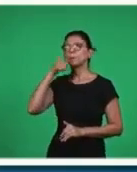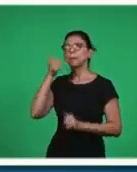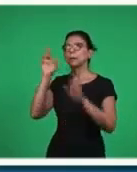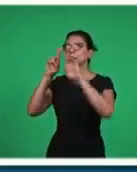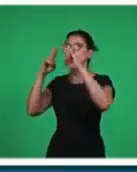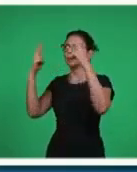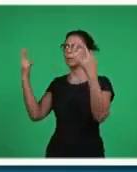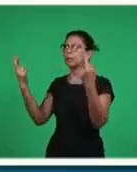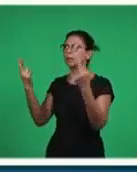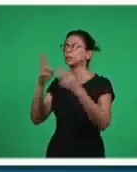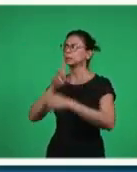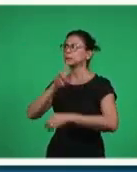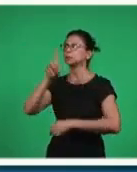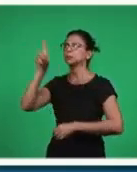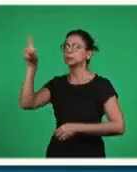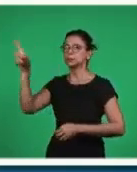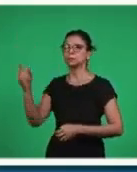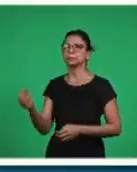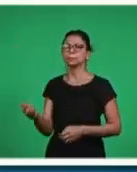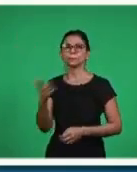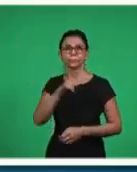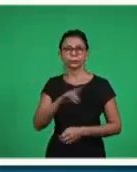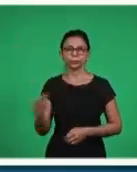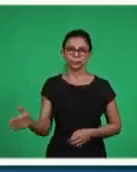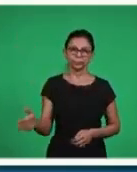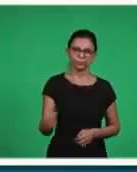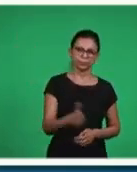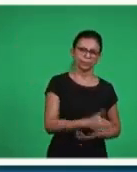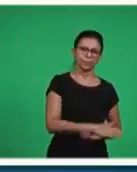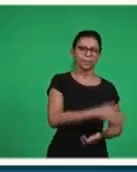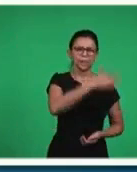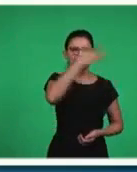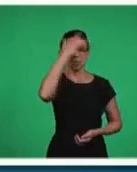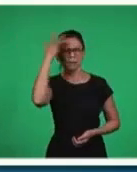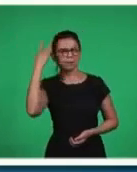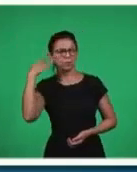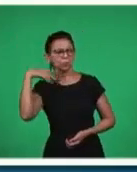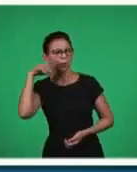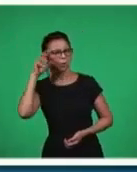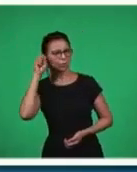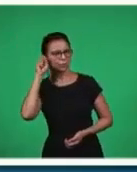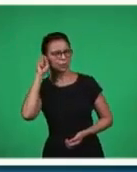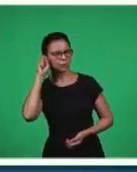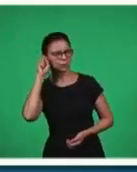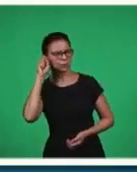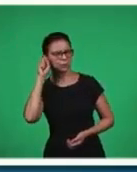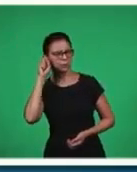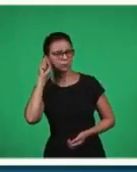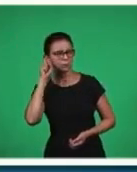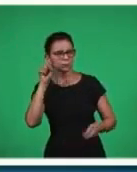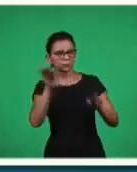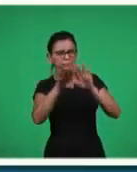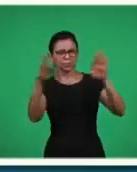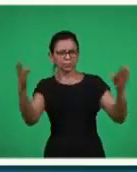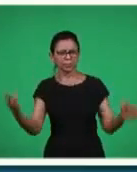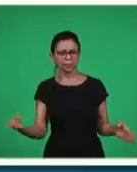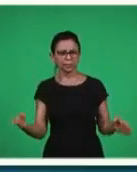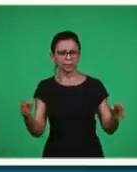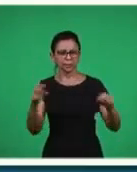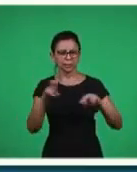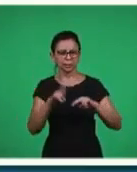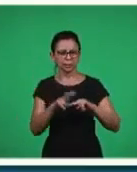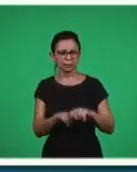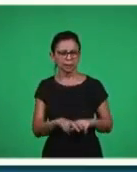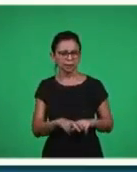bread in the kingdom of God. So let's go back here. Now when one of those who sat at the table with him heard